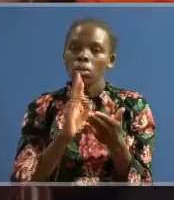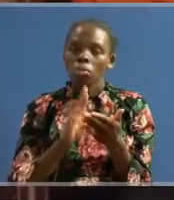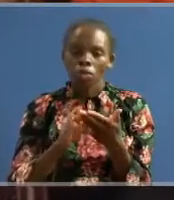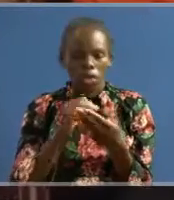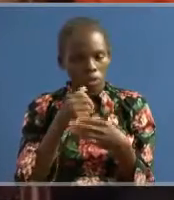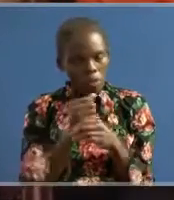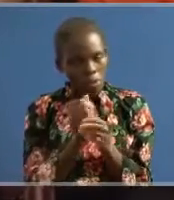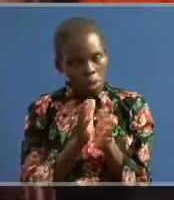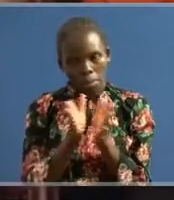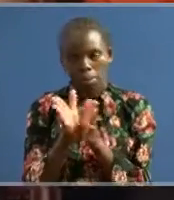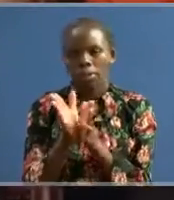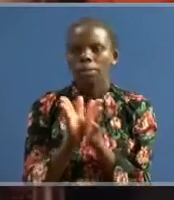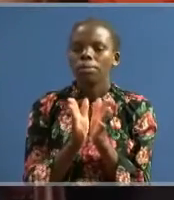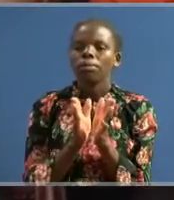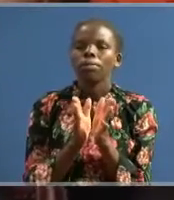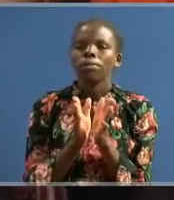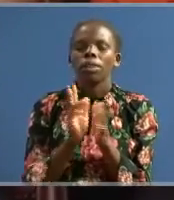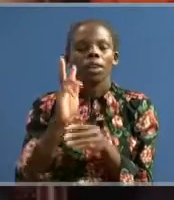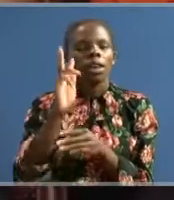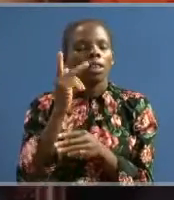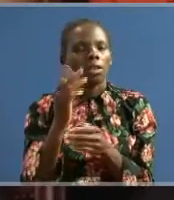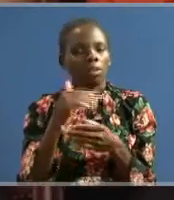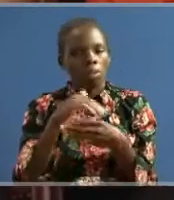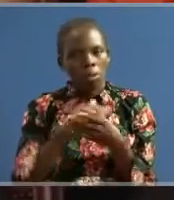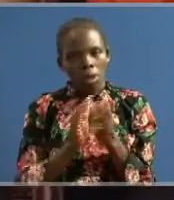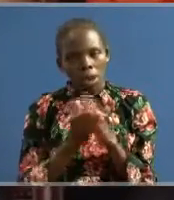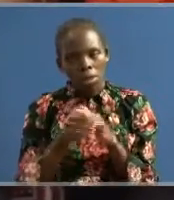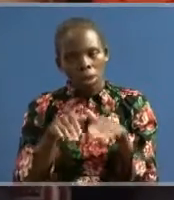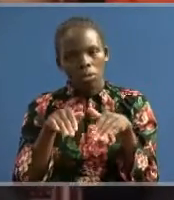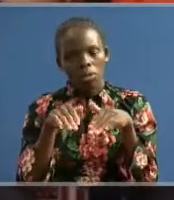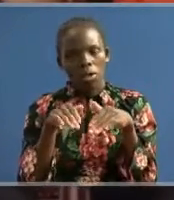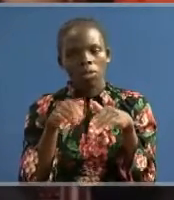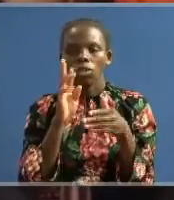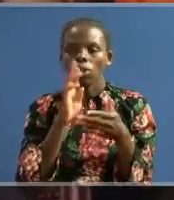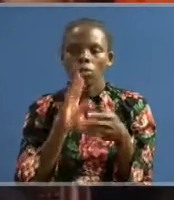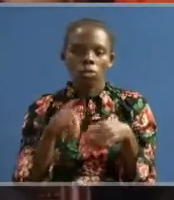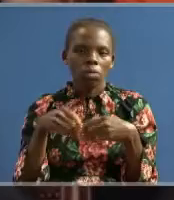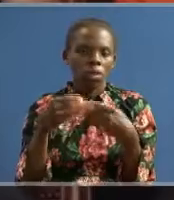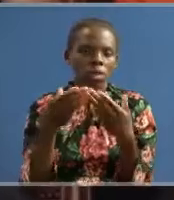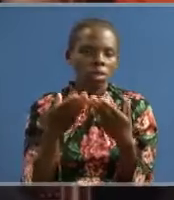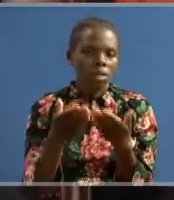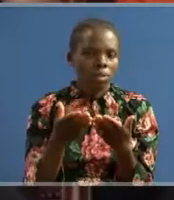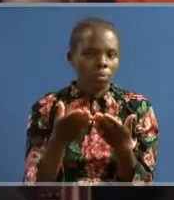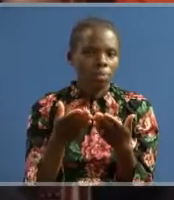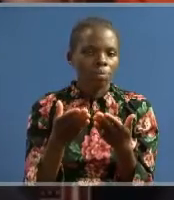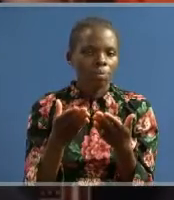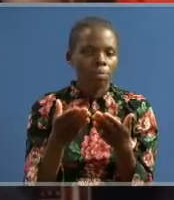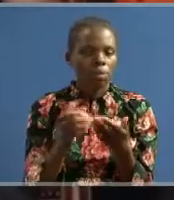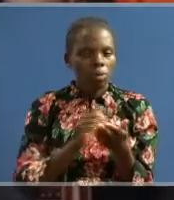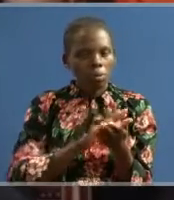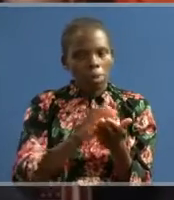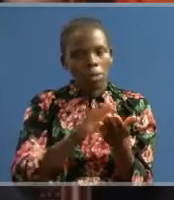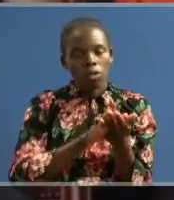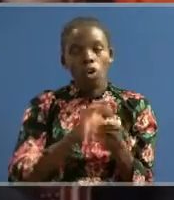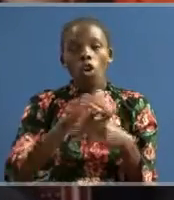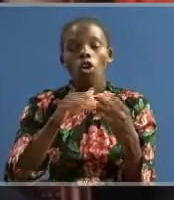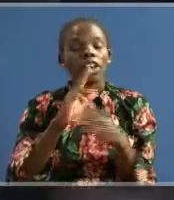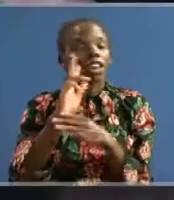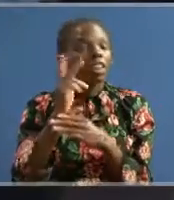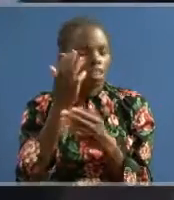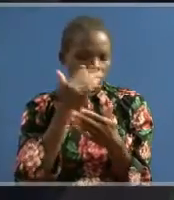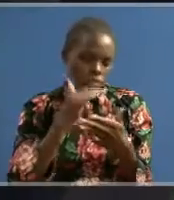yet to be made public. He urged Kenyans to be calm and wait for the report to be released, adding that it will be published for all Kenyans to